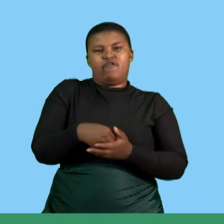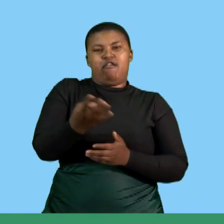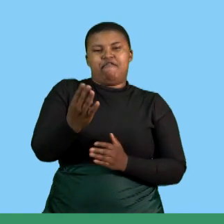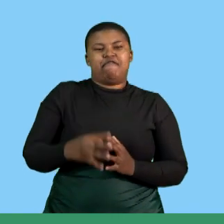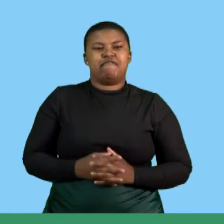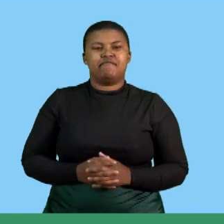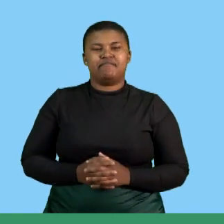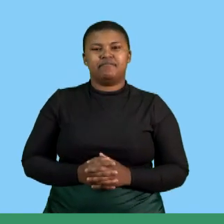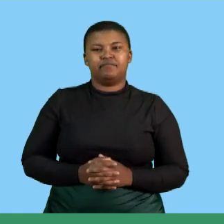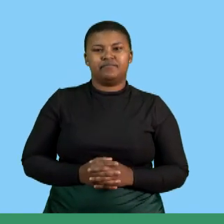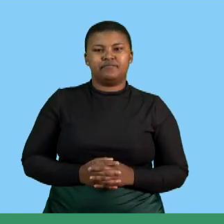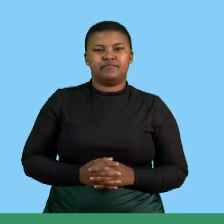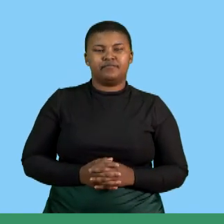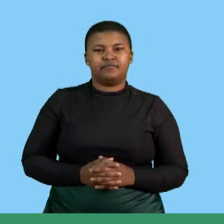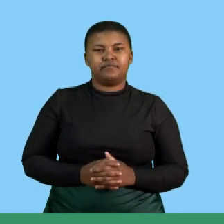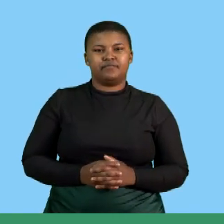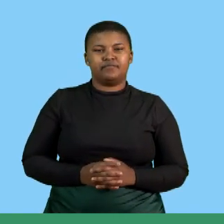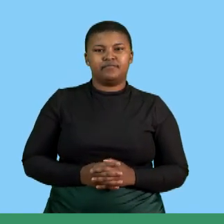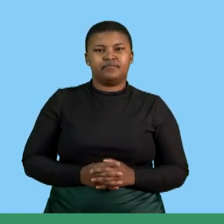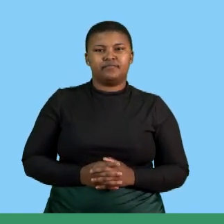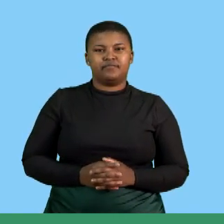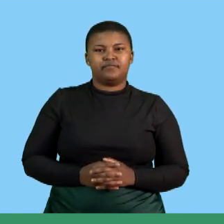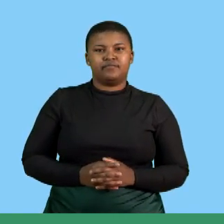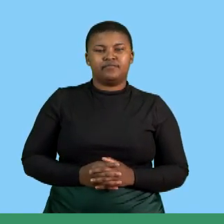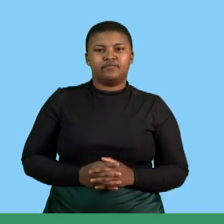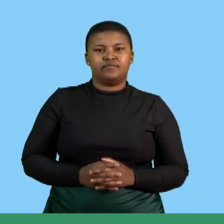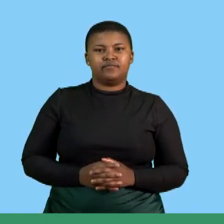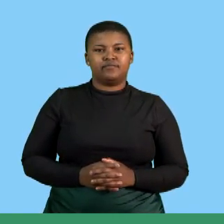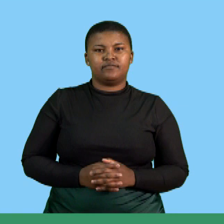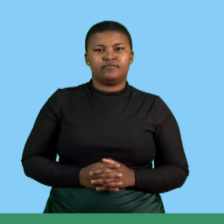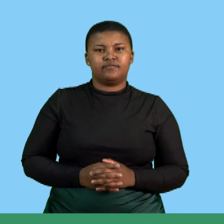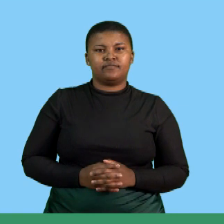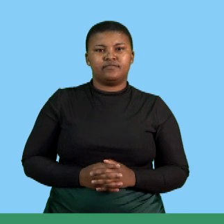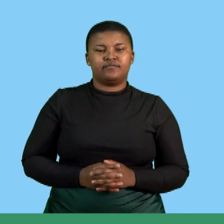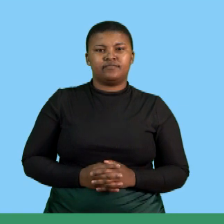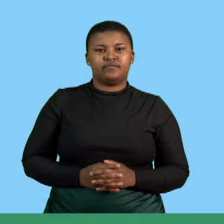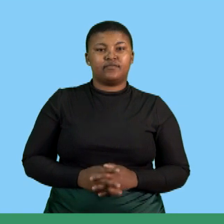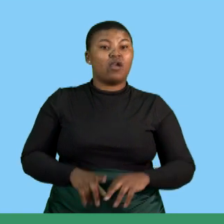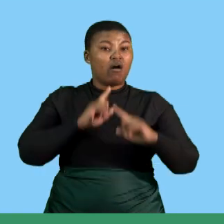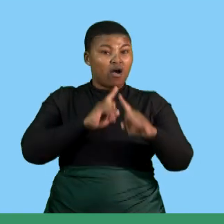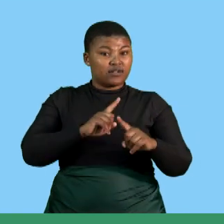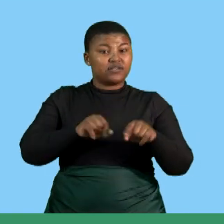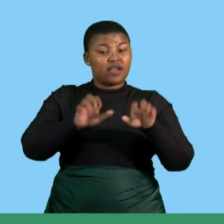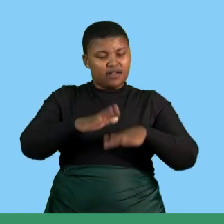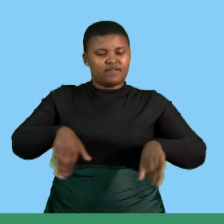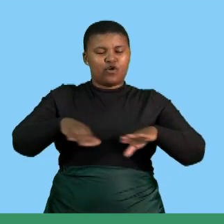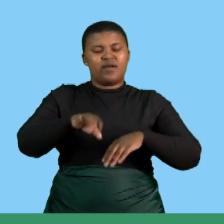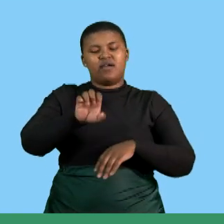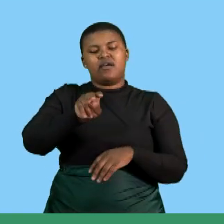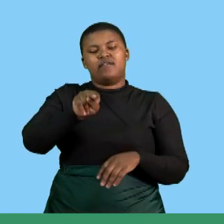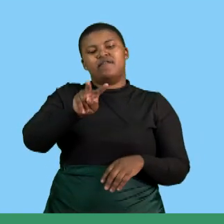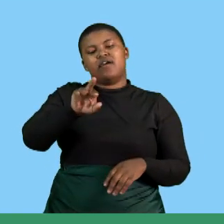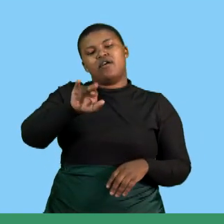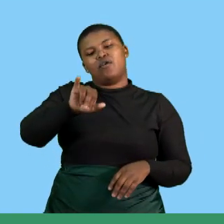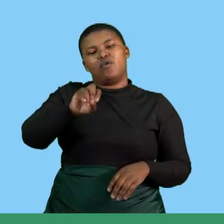then will be our component relevant to this statement. Our answer then being environmental